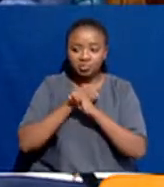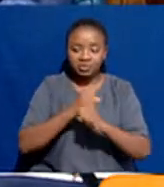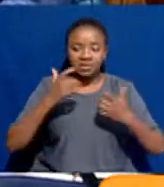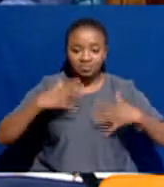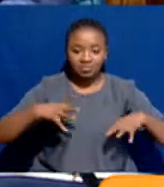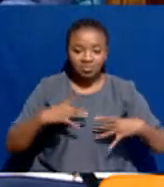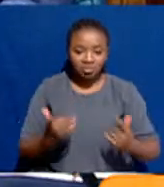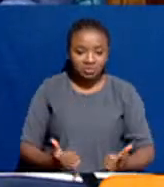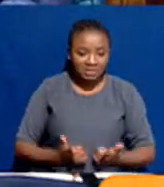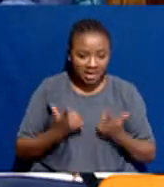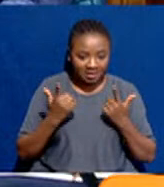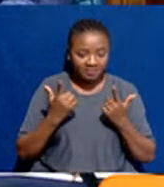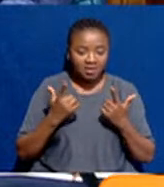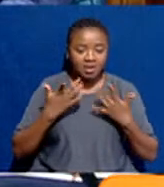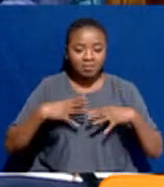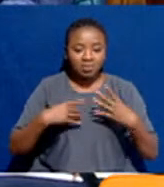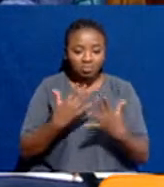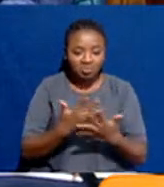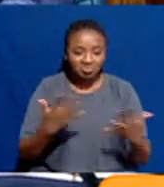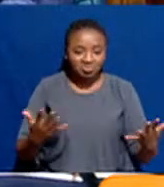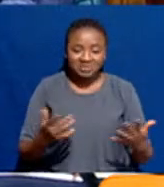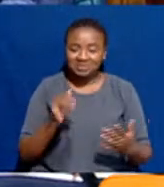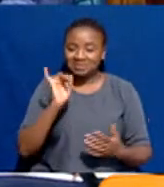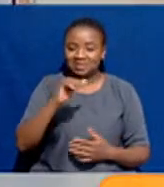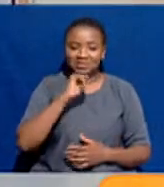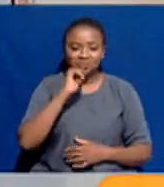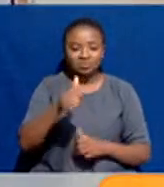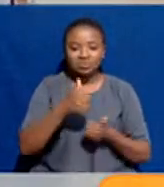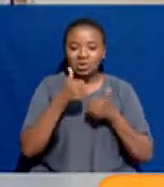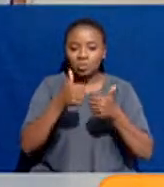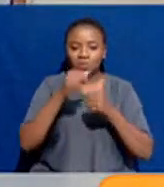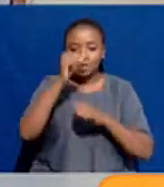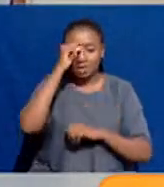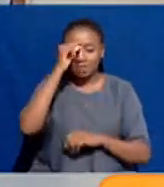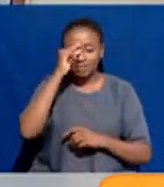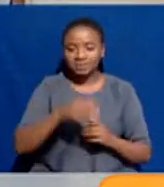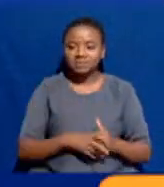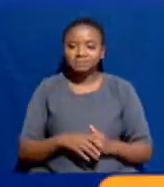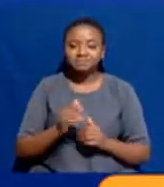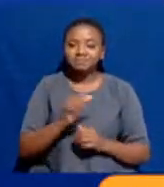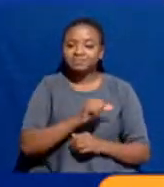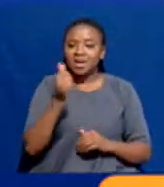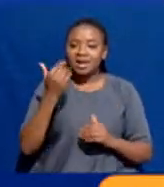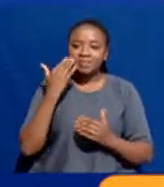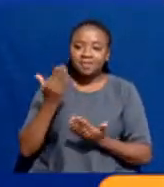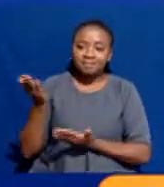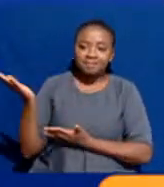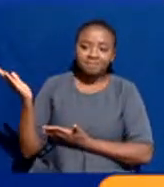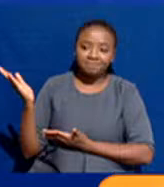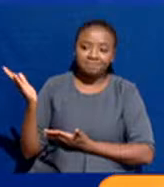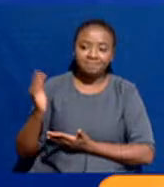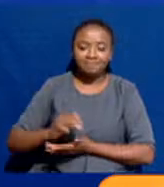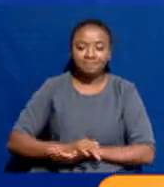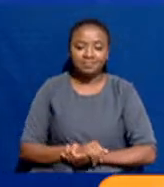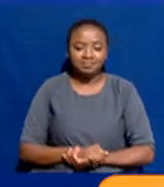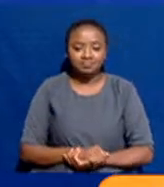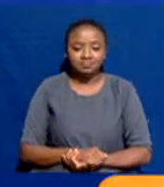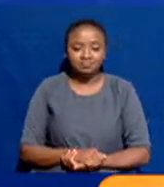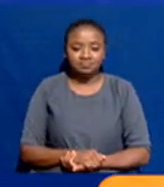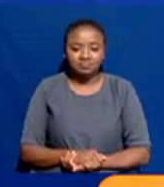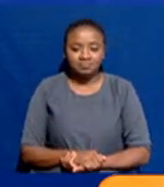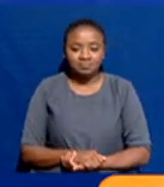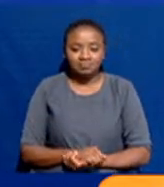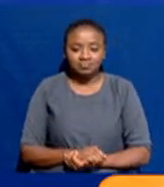is illegitimate. Absolutely. Asumbi 83 says, can the panelists discuss the issue of blanket pardoning of people with